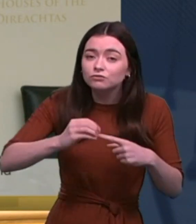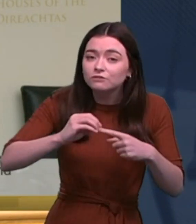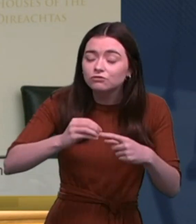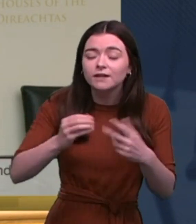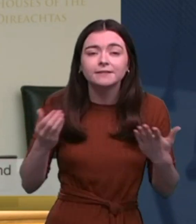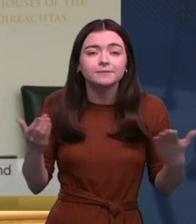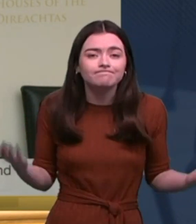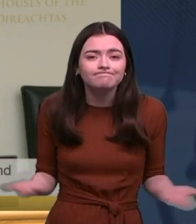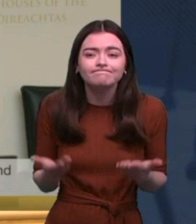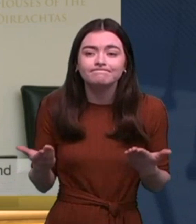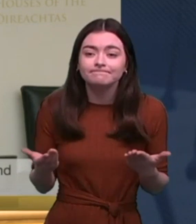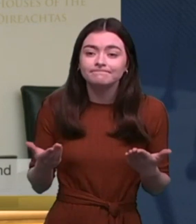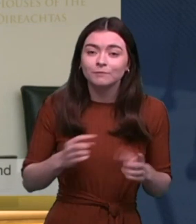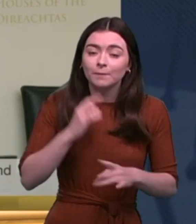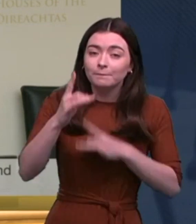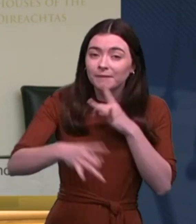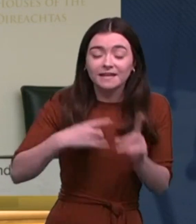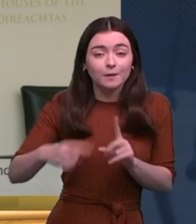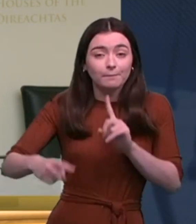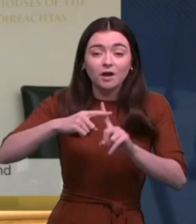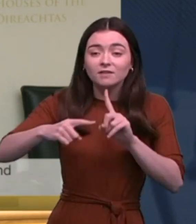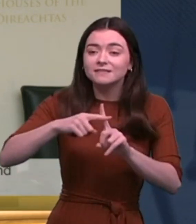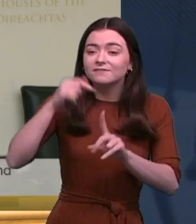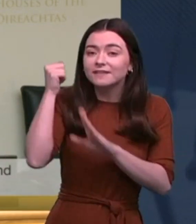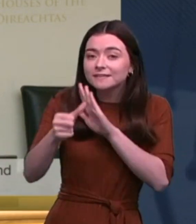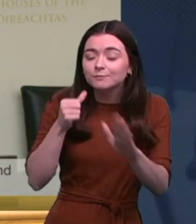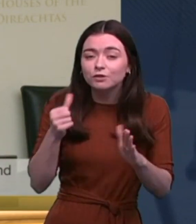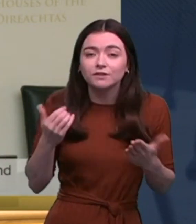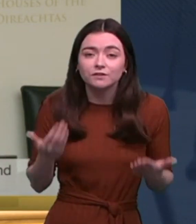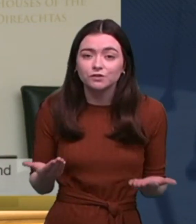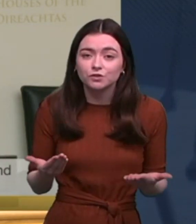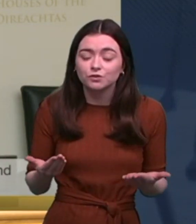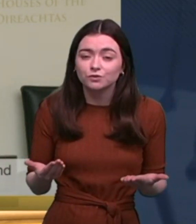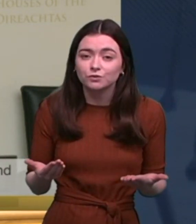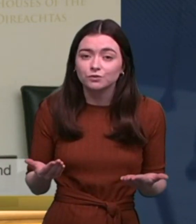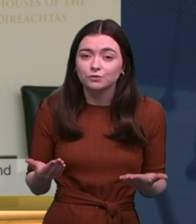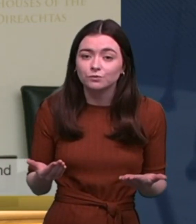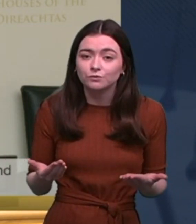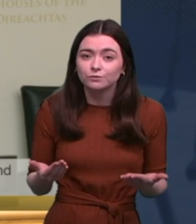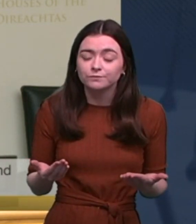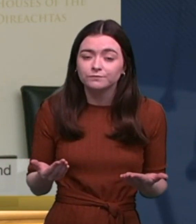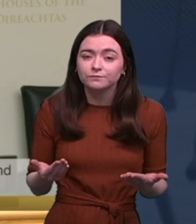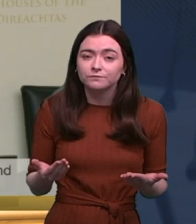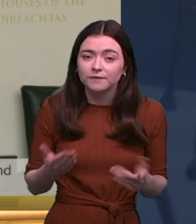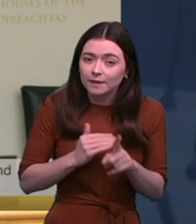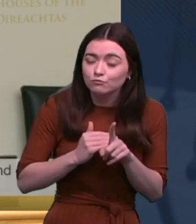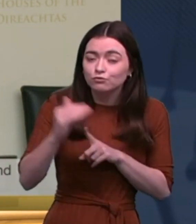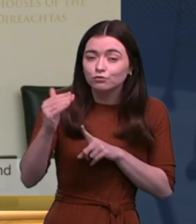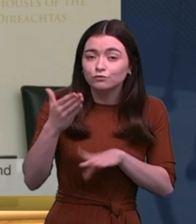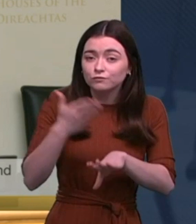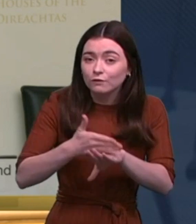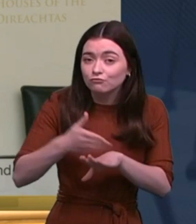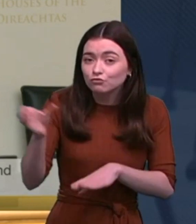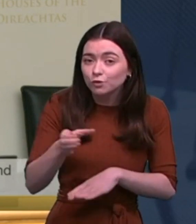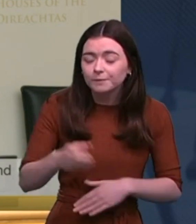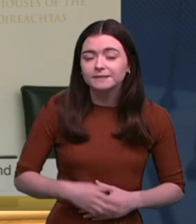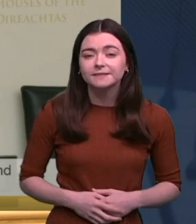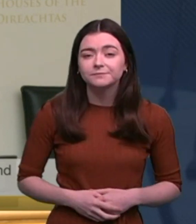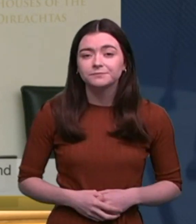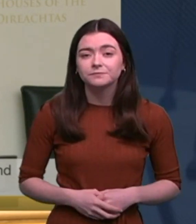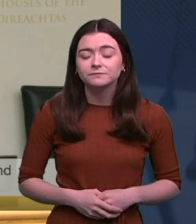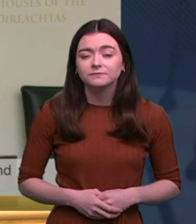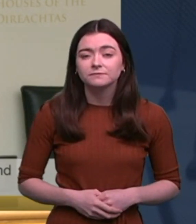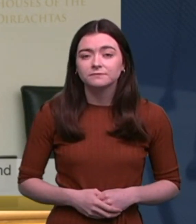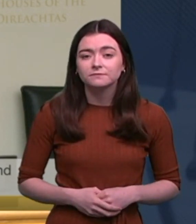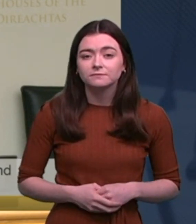and make it as positive as possible in order to improve the recruitment. I think